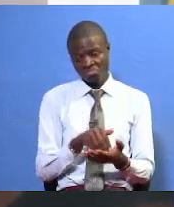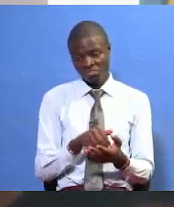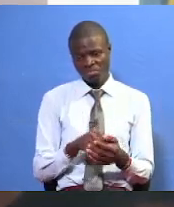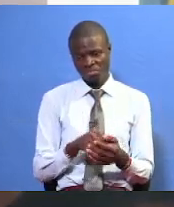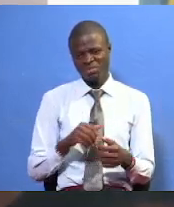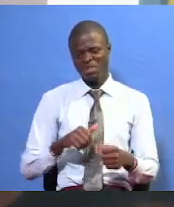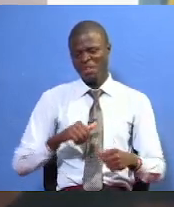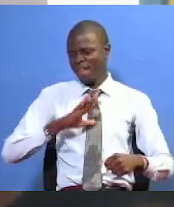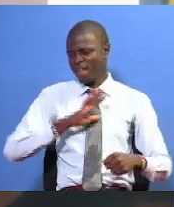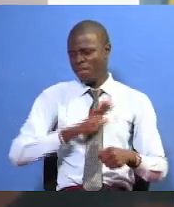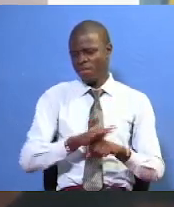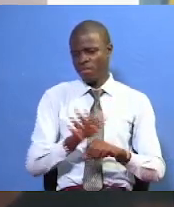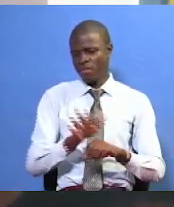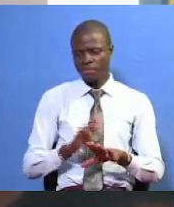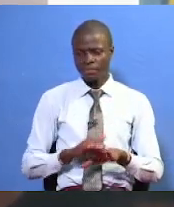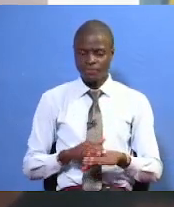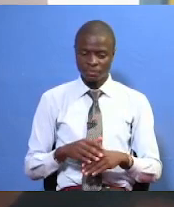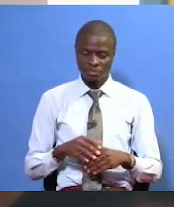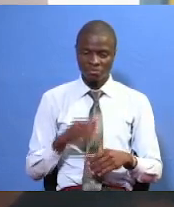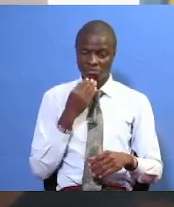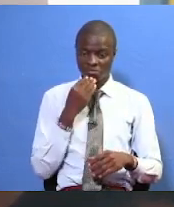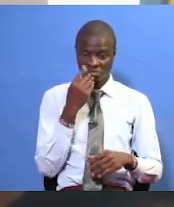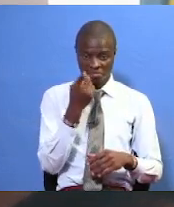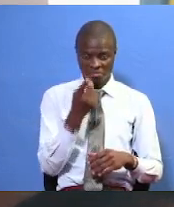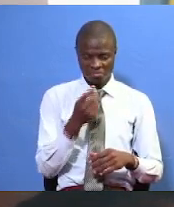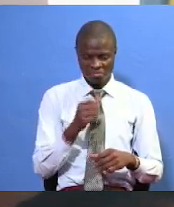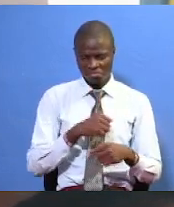in your endeavors. Thank you all for your